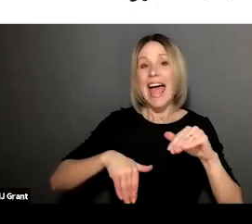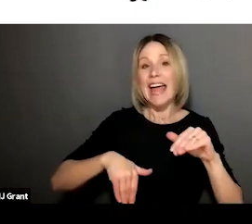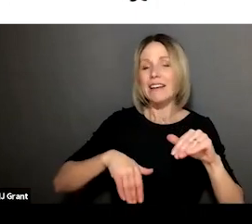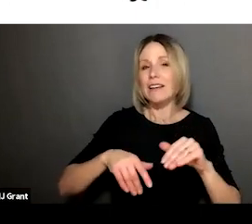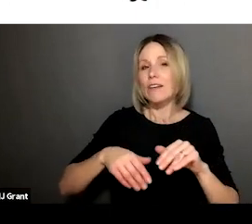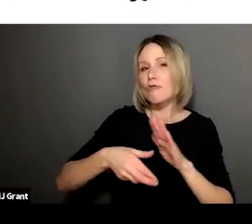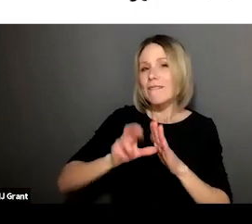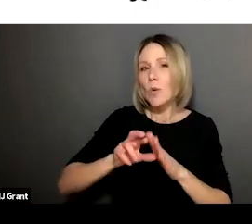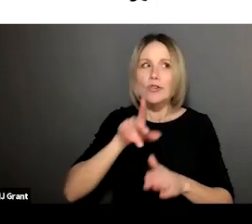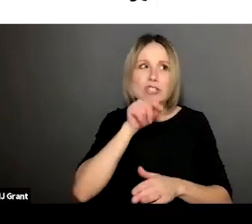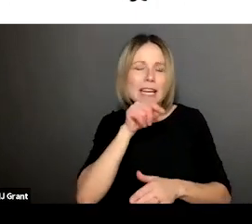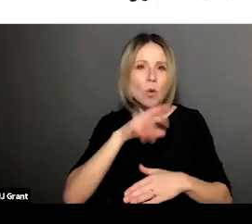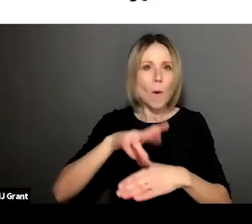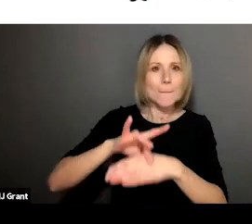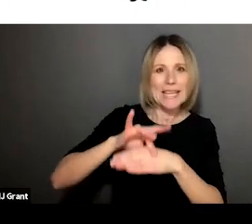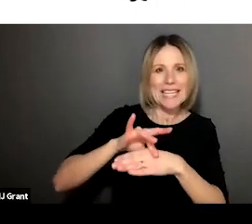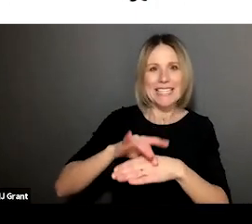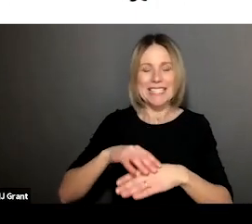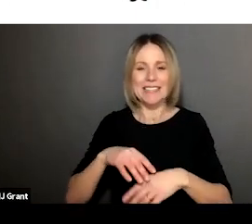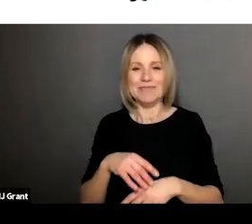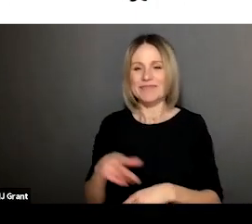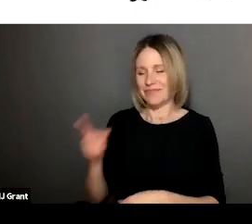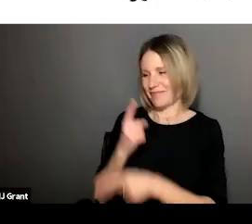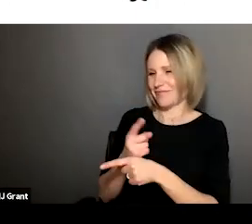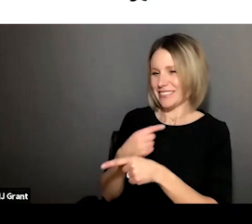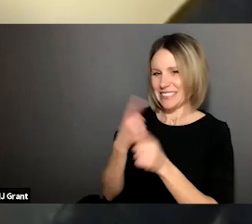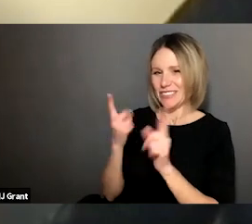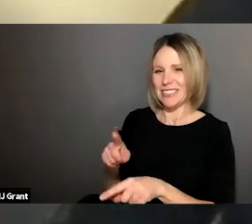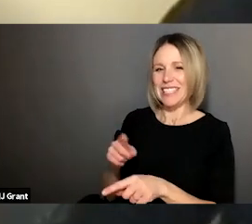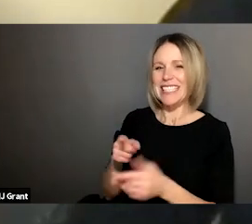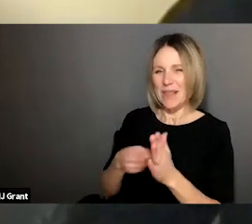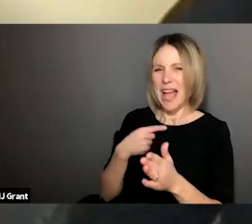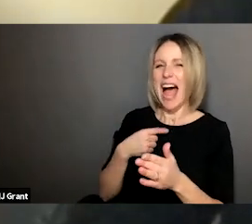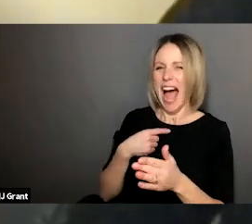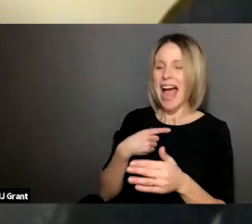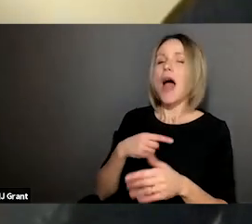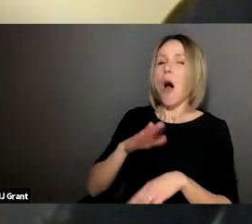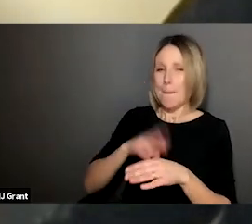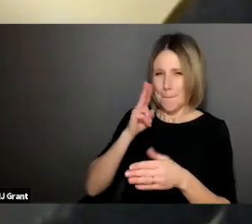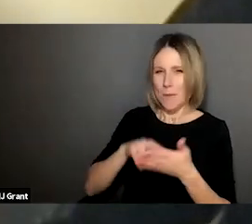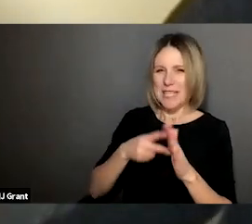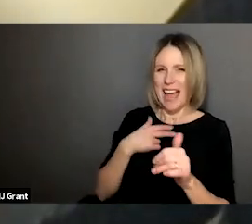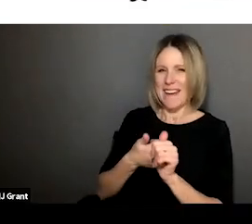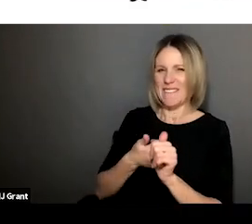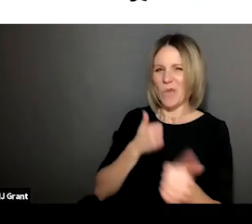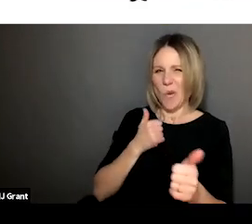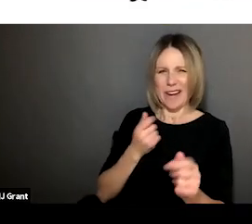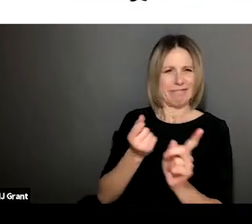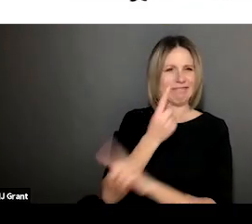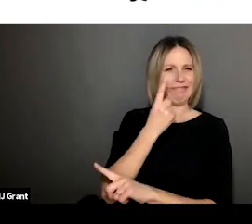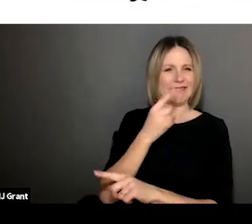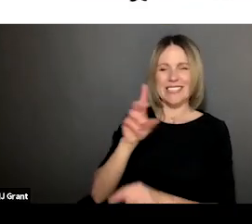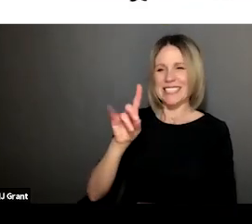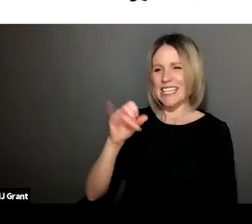will purposefully avoid those dishes just for that very reason. And then, you know, go for the other stuff.